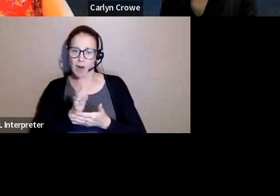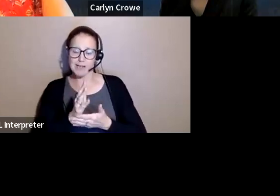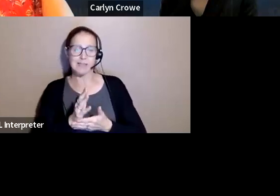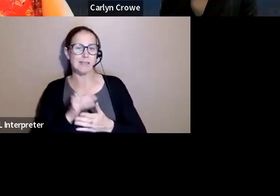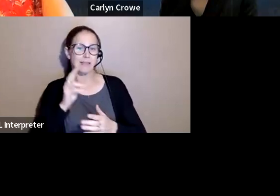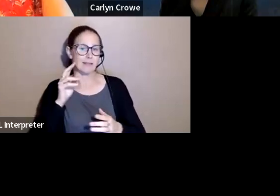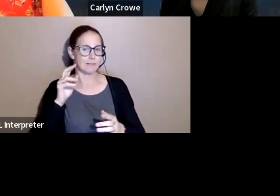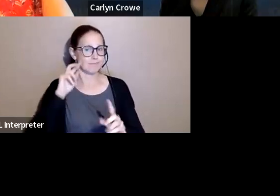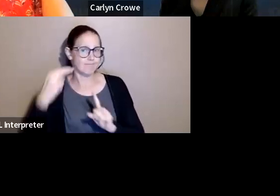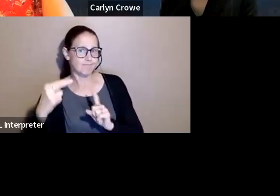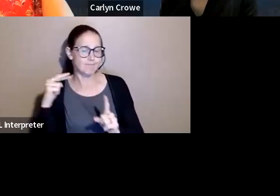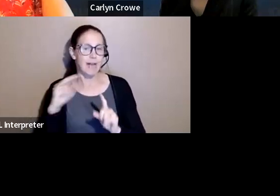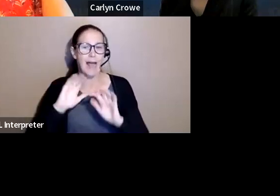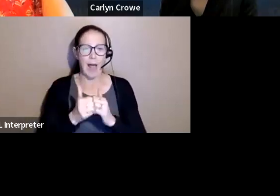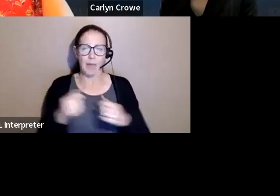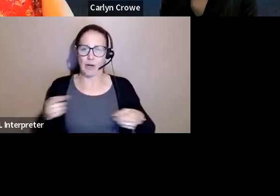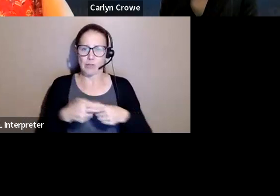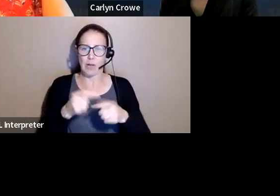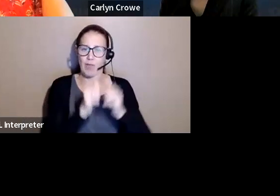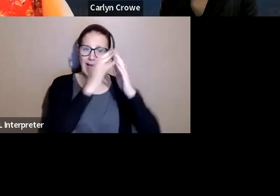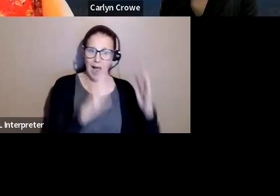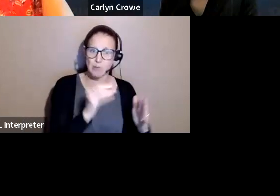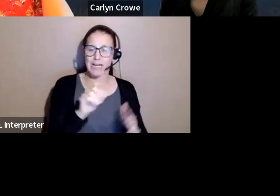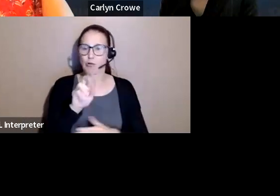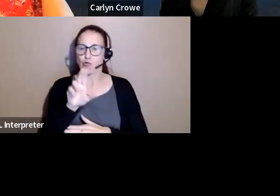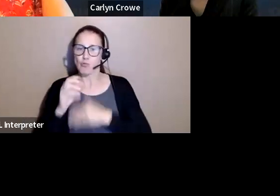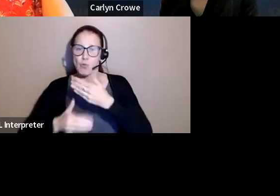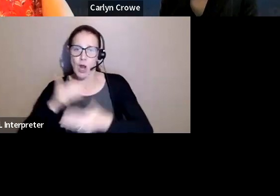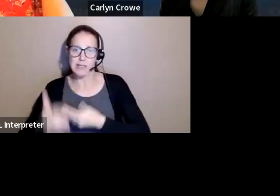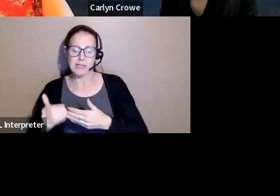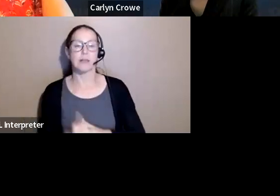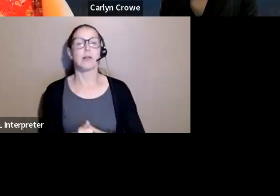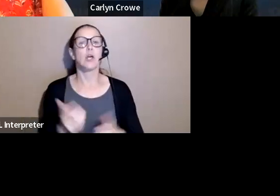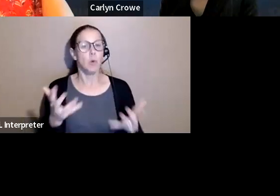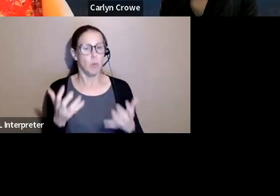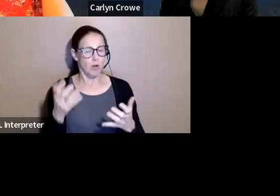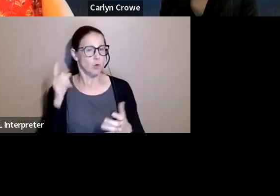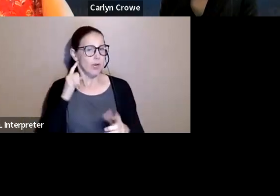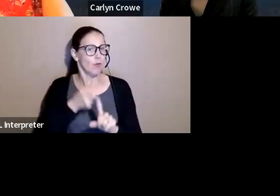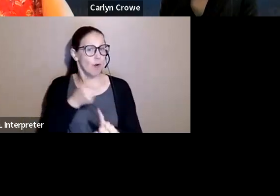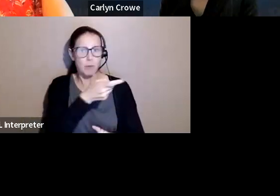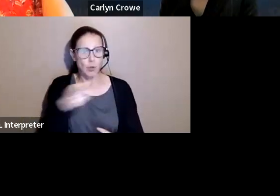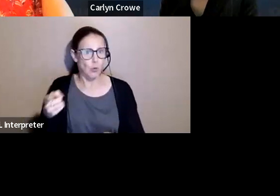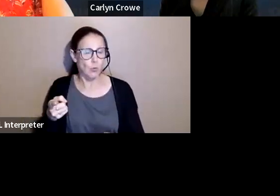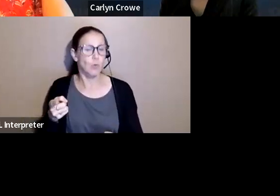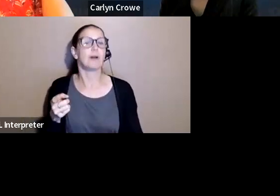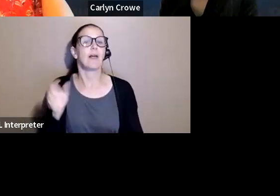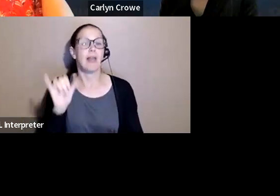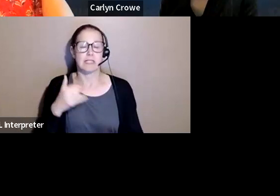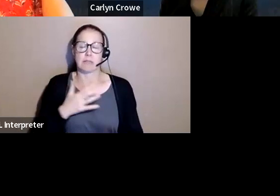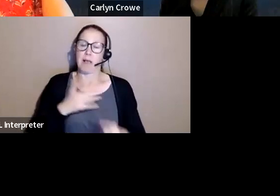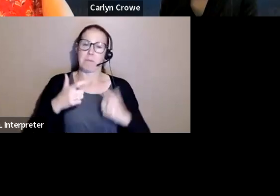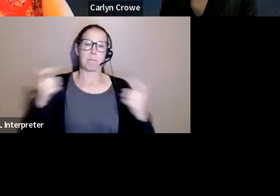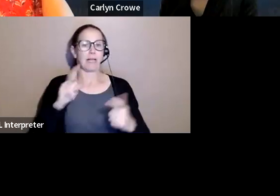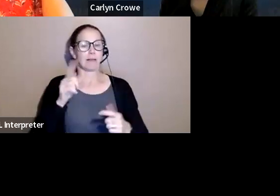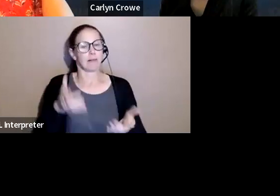things intersect with housing and due process. And so we want to hear from people. So that's my big ask, is just that I